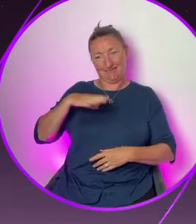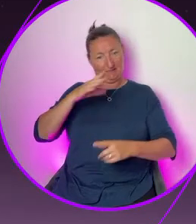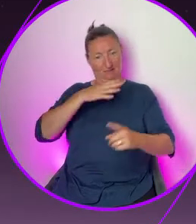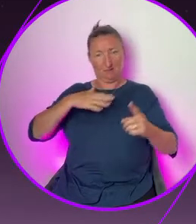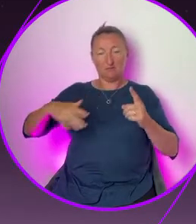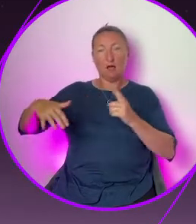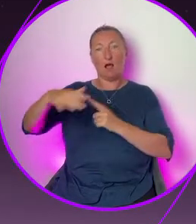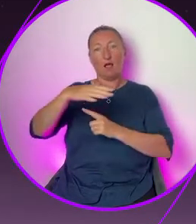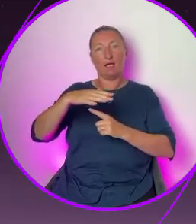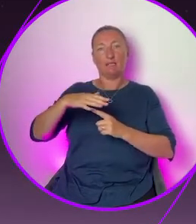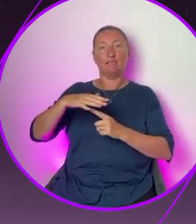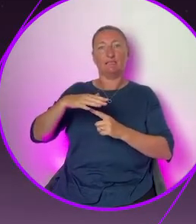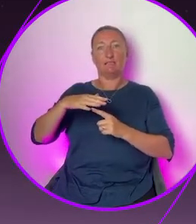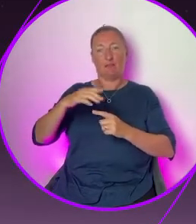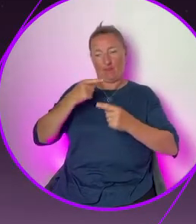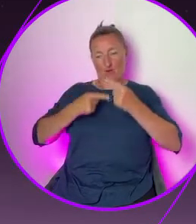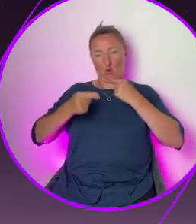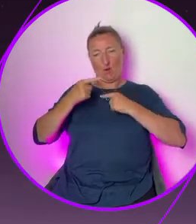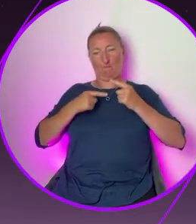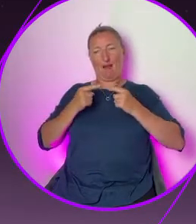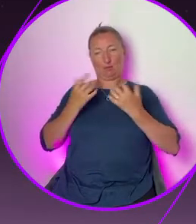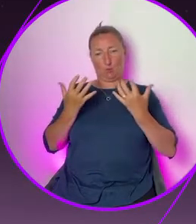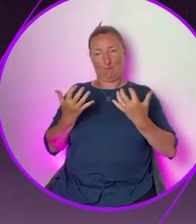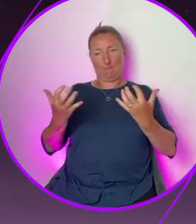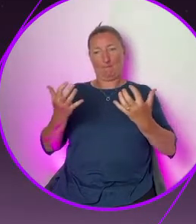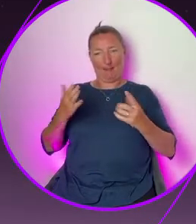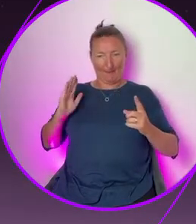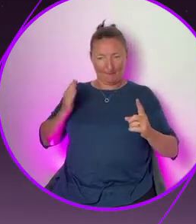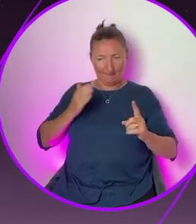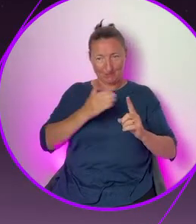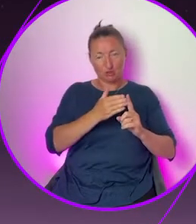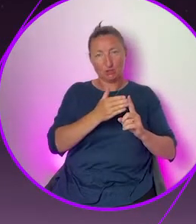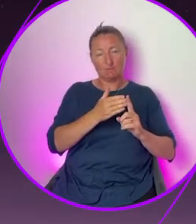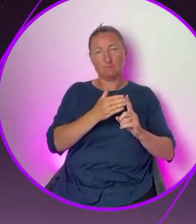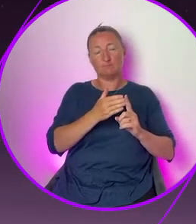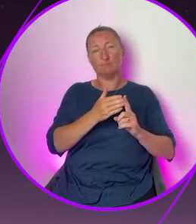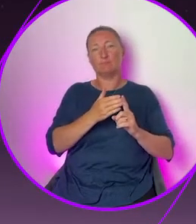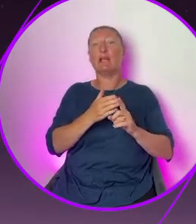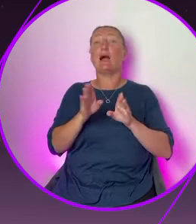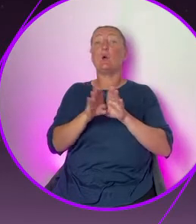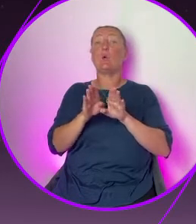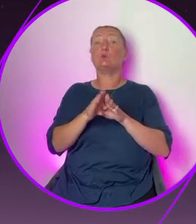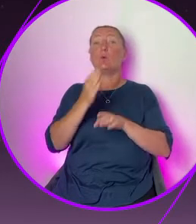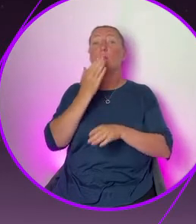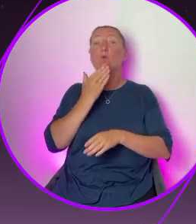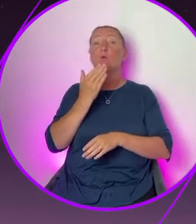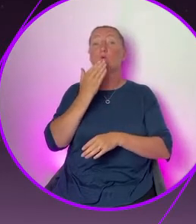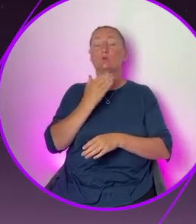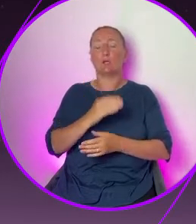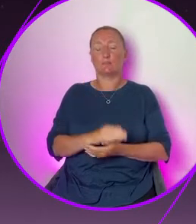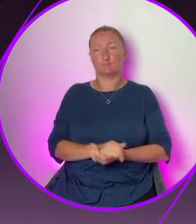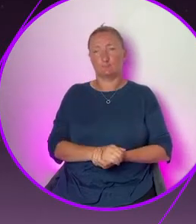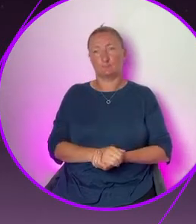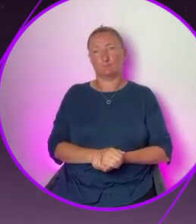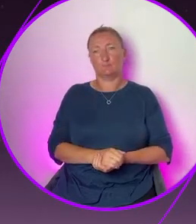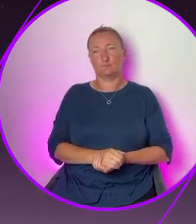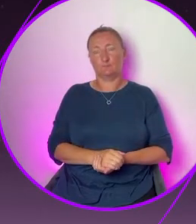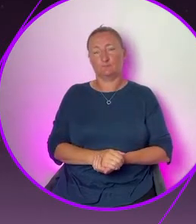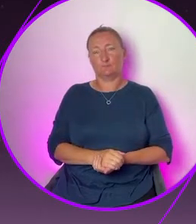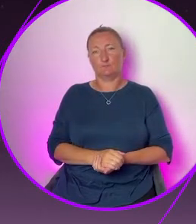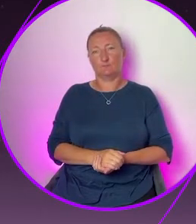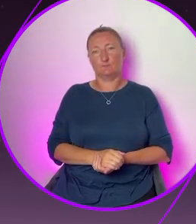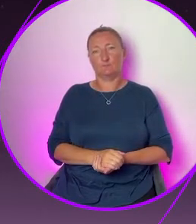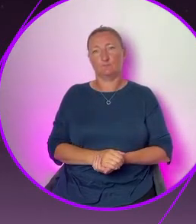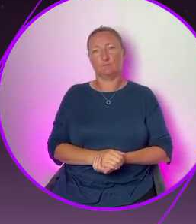And that kind of goes back to the public mission and the user. Now, to make those ideas a little bit less abstract and more grounded,